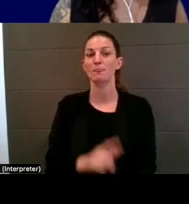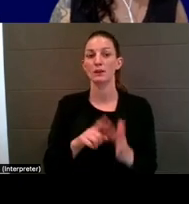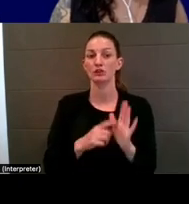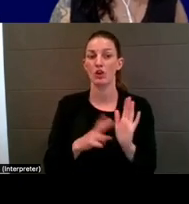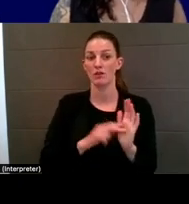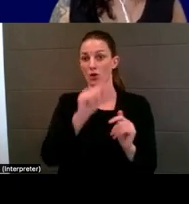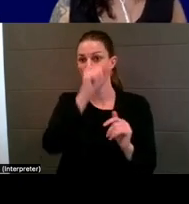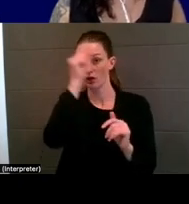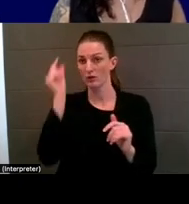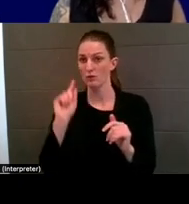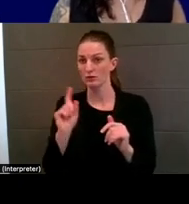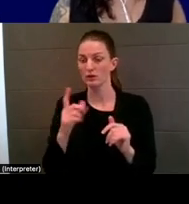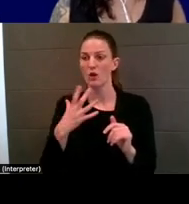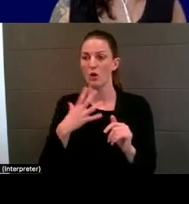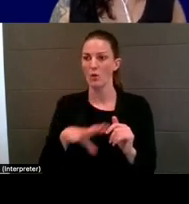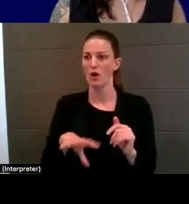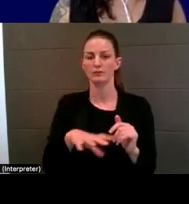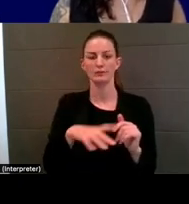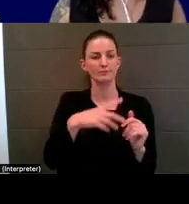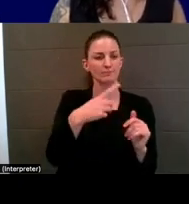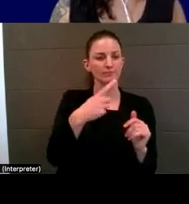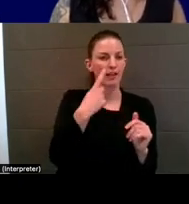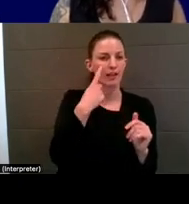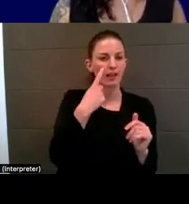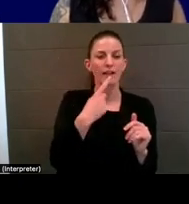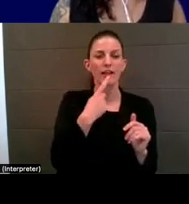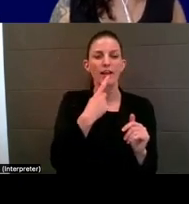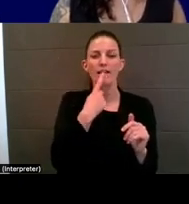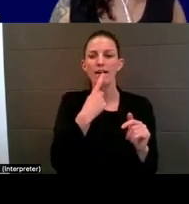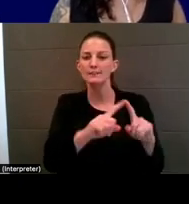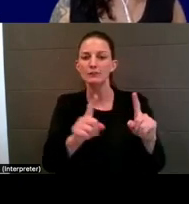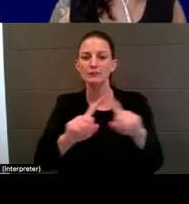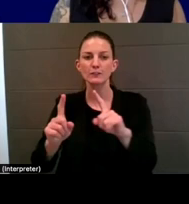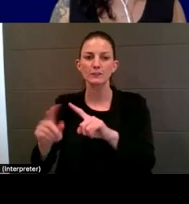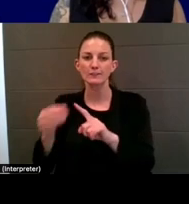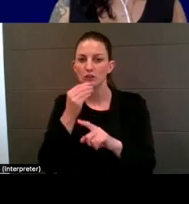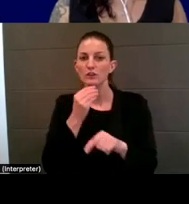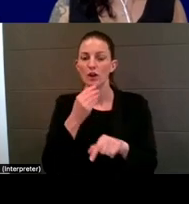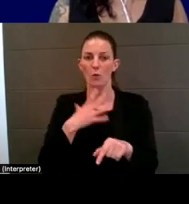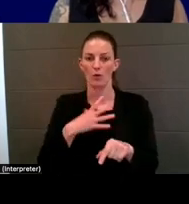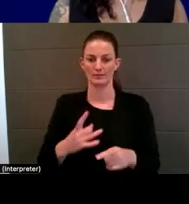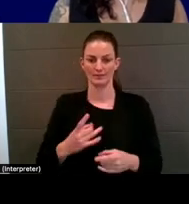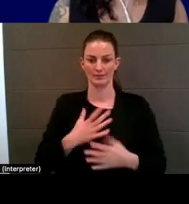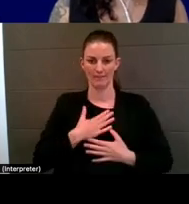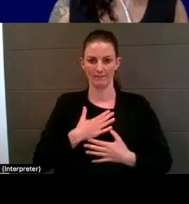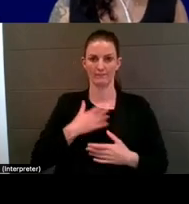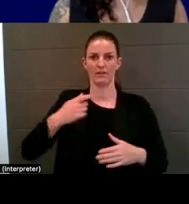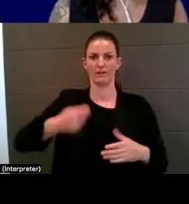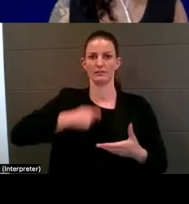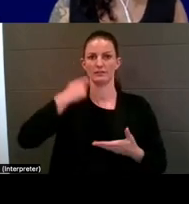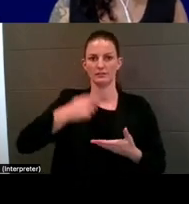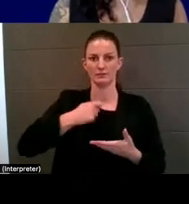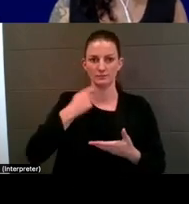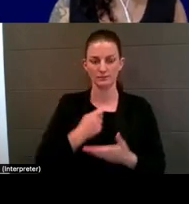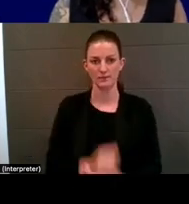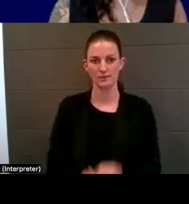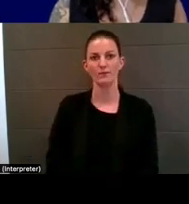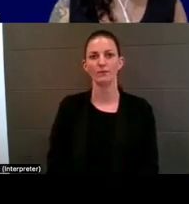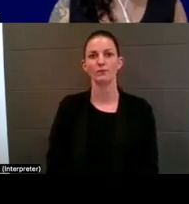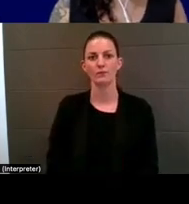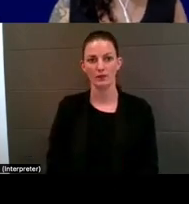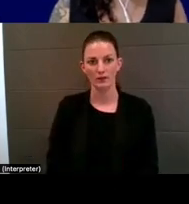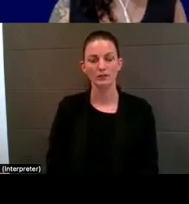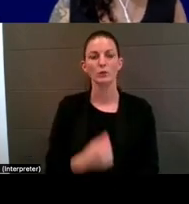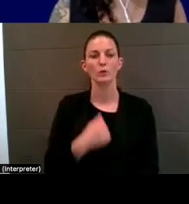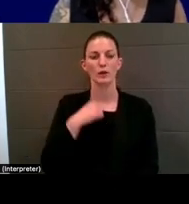like to be able to eat different types of foods and learn how to eat properly by himself. To achieve this, we're going to work with John to develop the